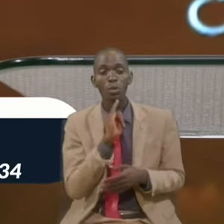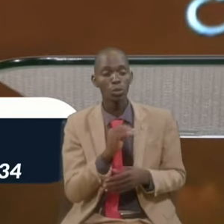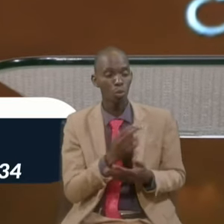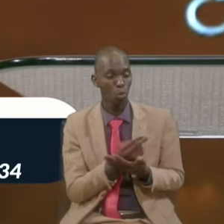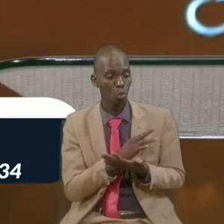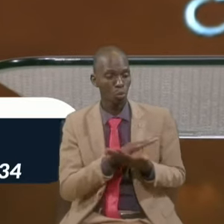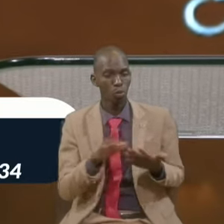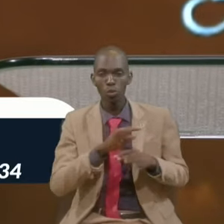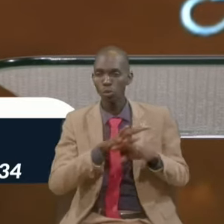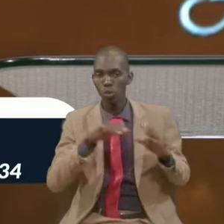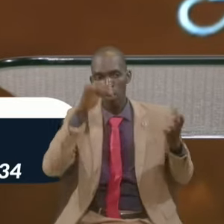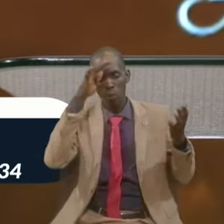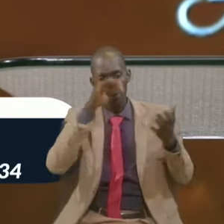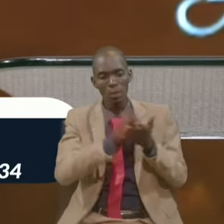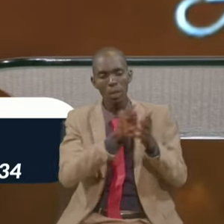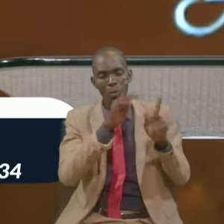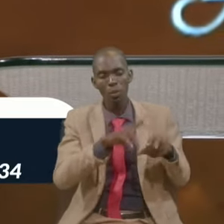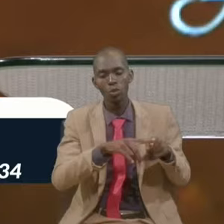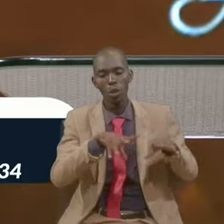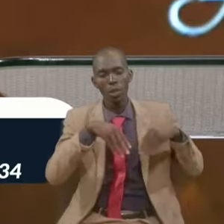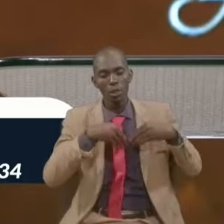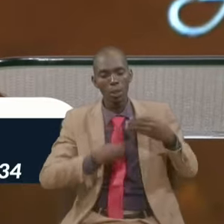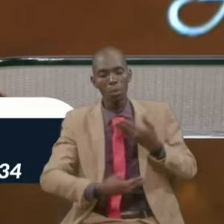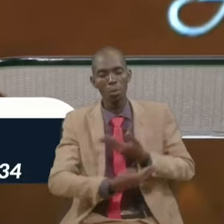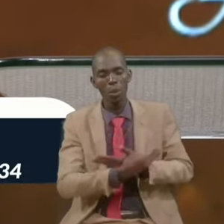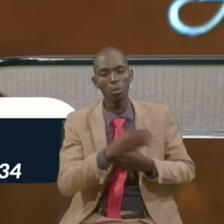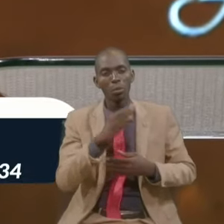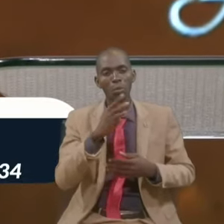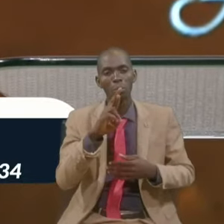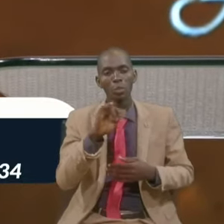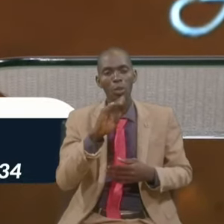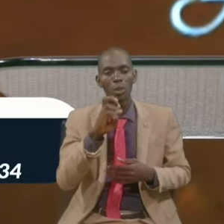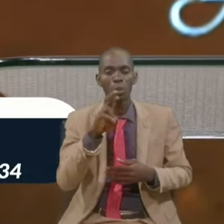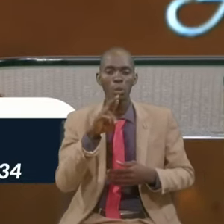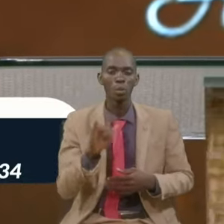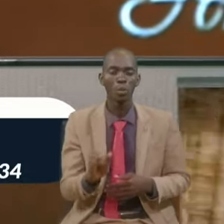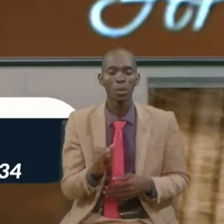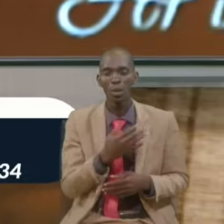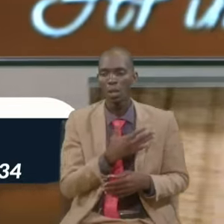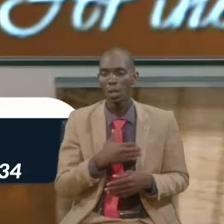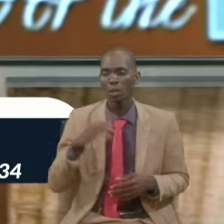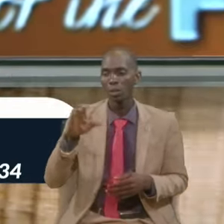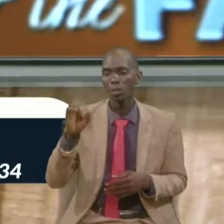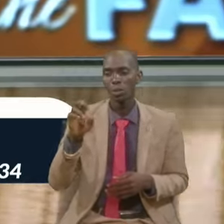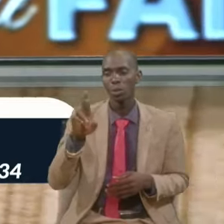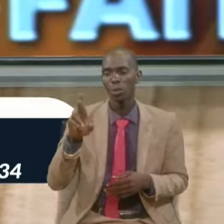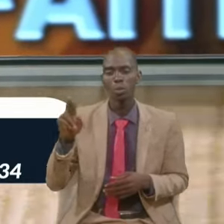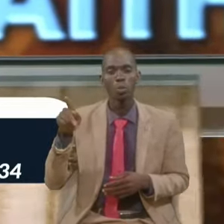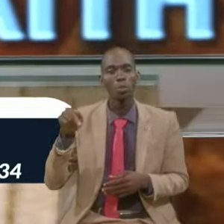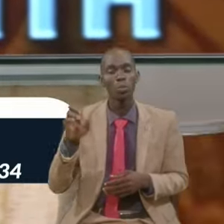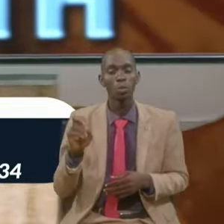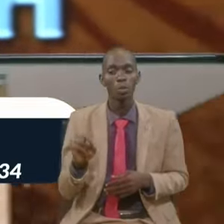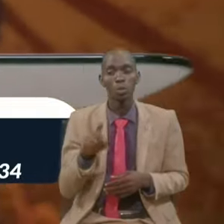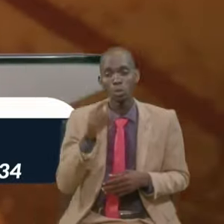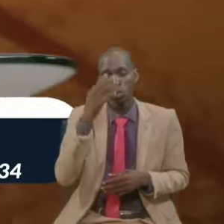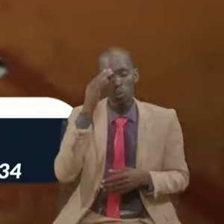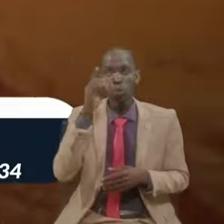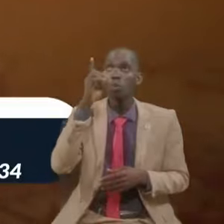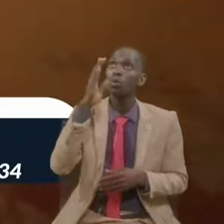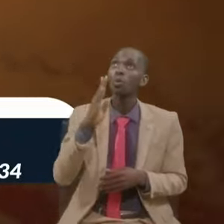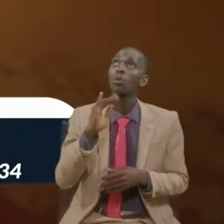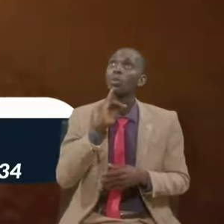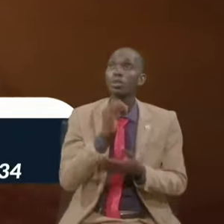If somebody is holy and righteous, God is holy. He cannot have, he